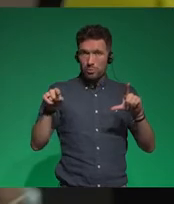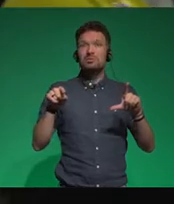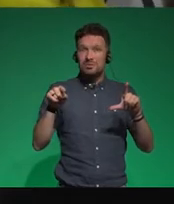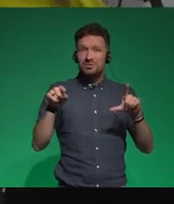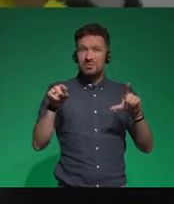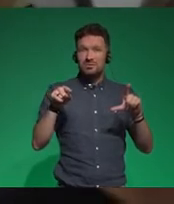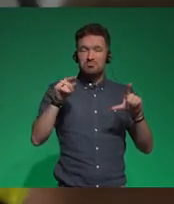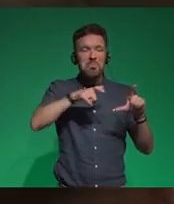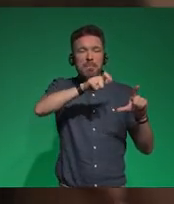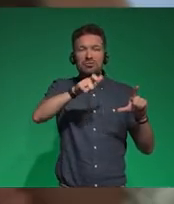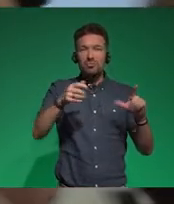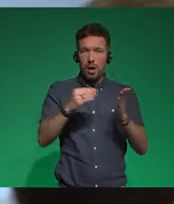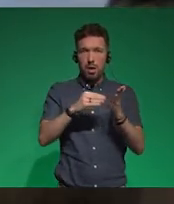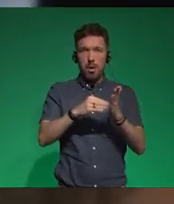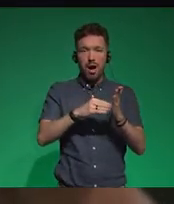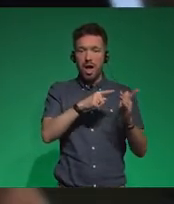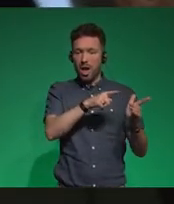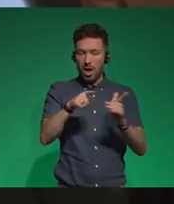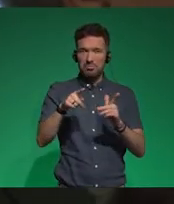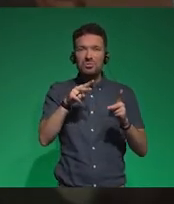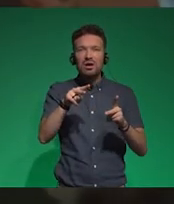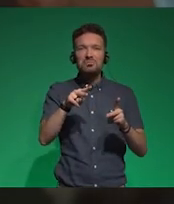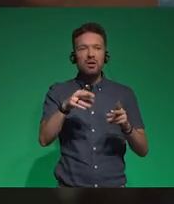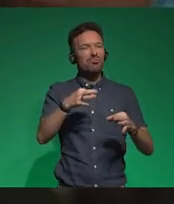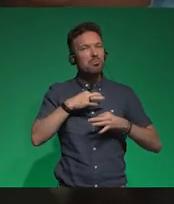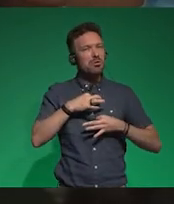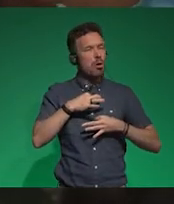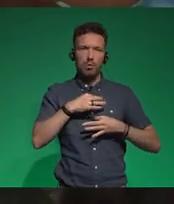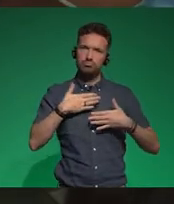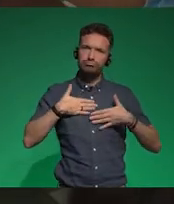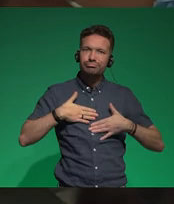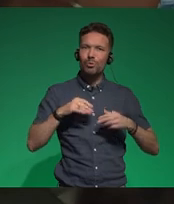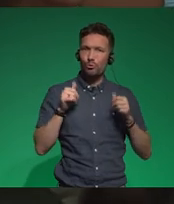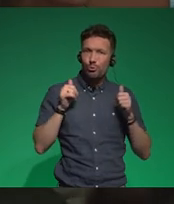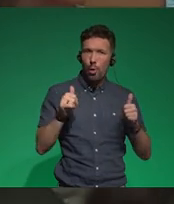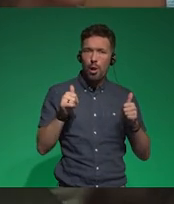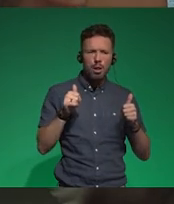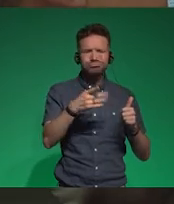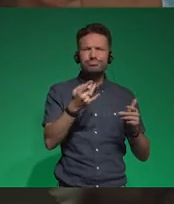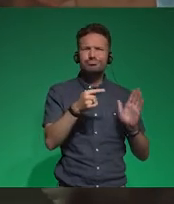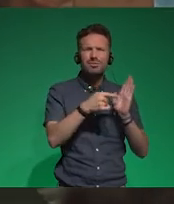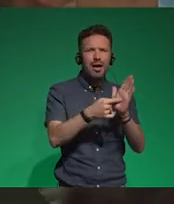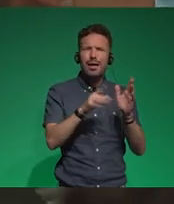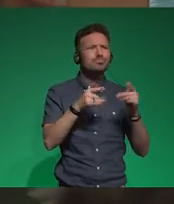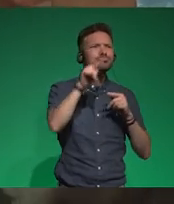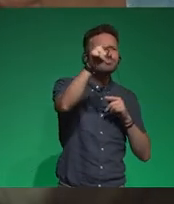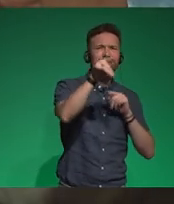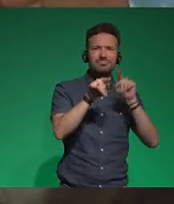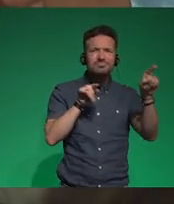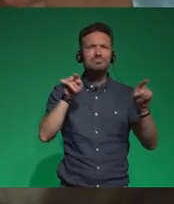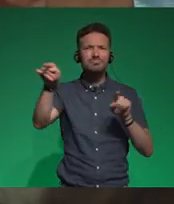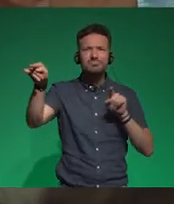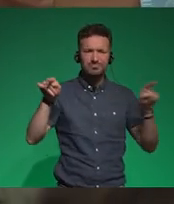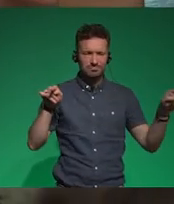by the finger, and the ideas of the distance from the human and the idea he want to point it at, from very far